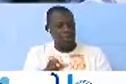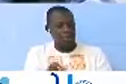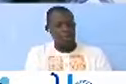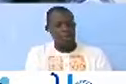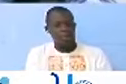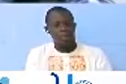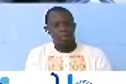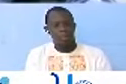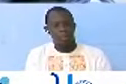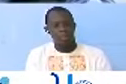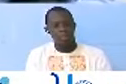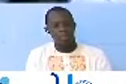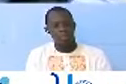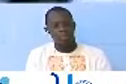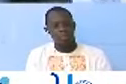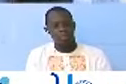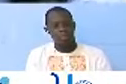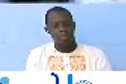dalte. Ha?